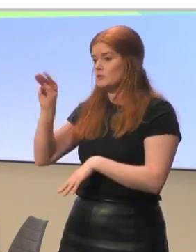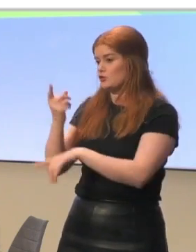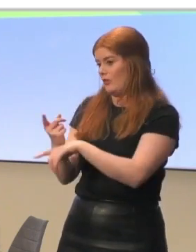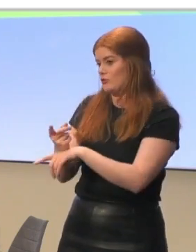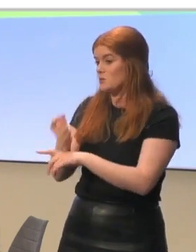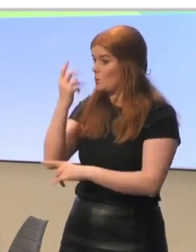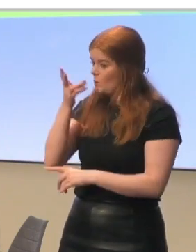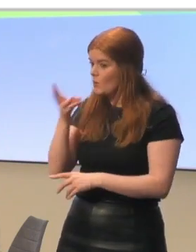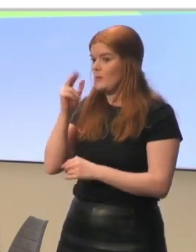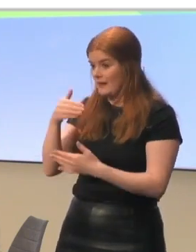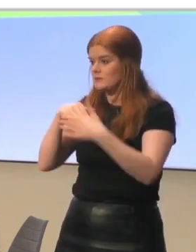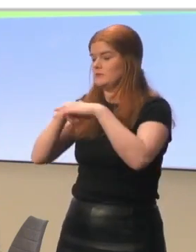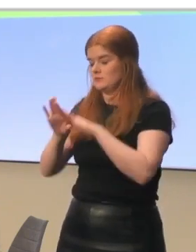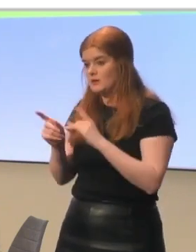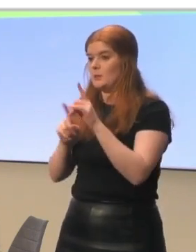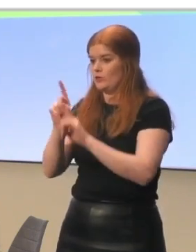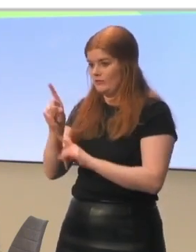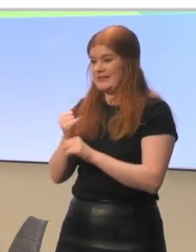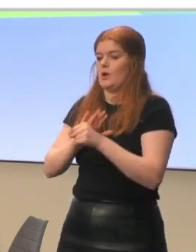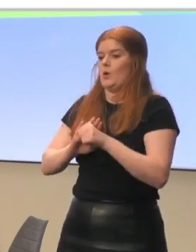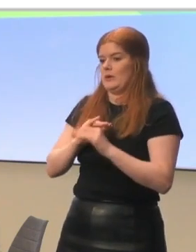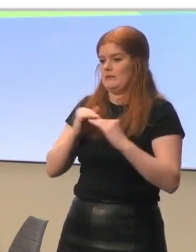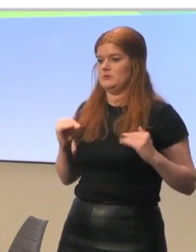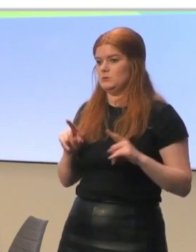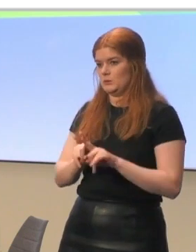the one way that you can get improvement is at local level.